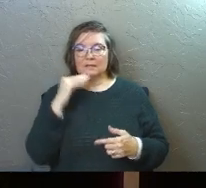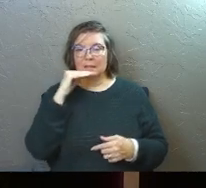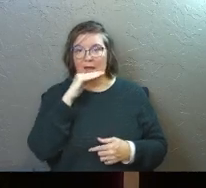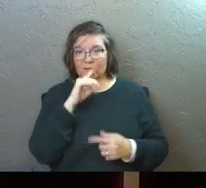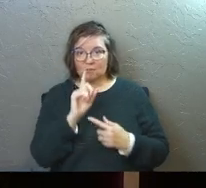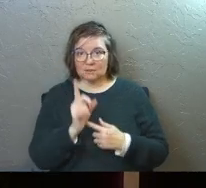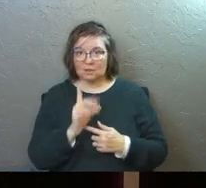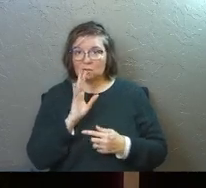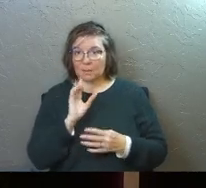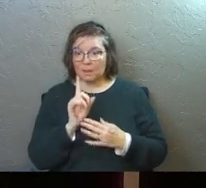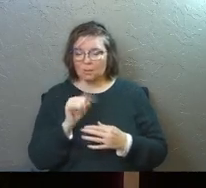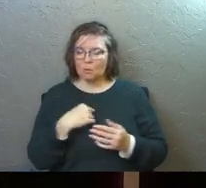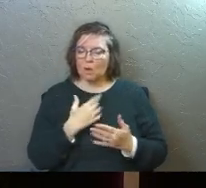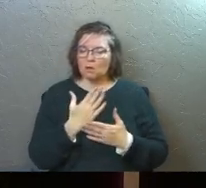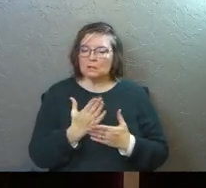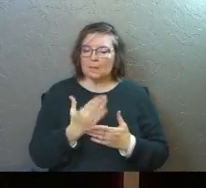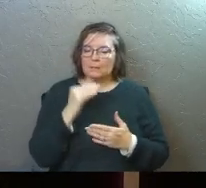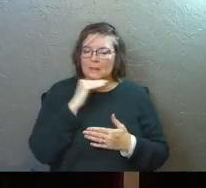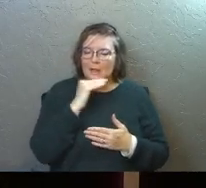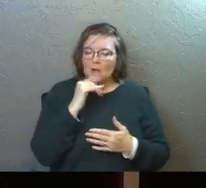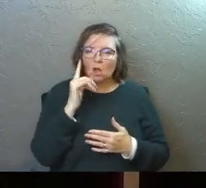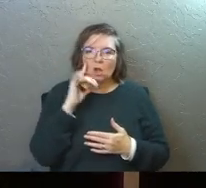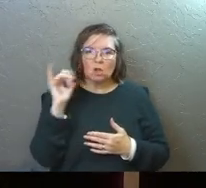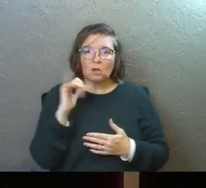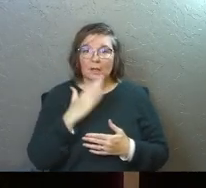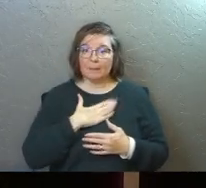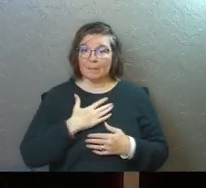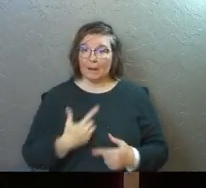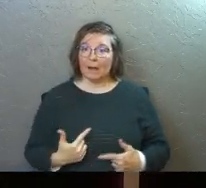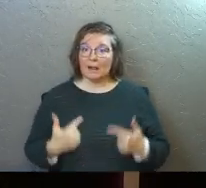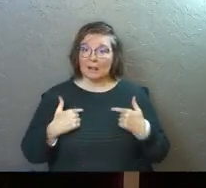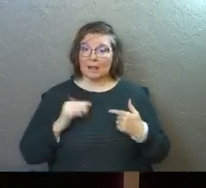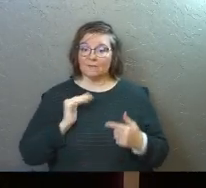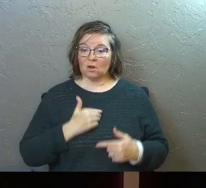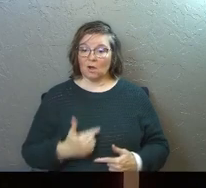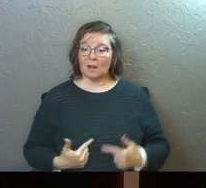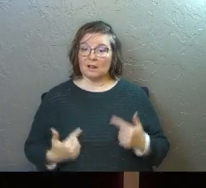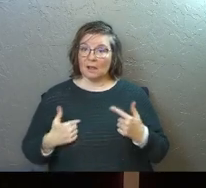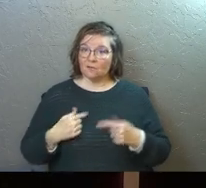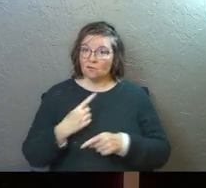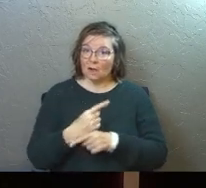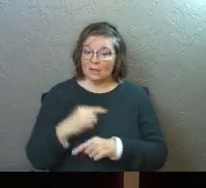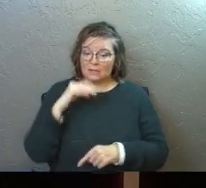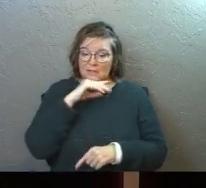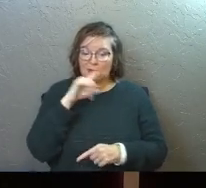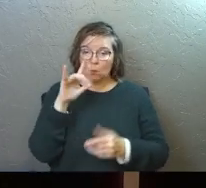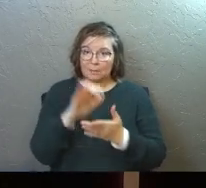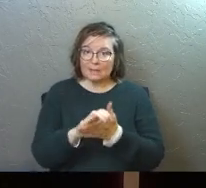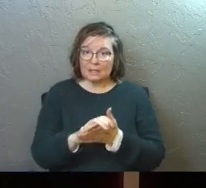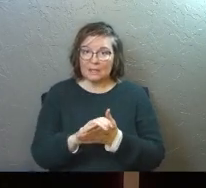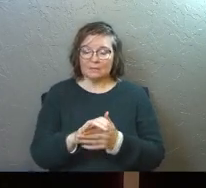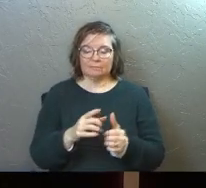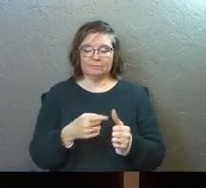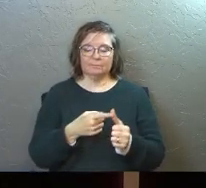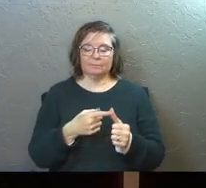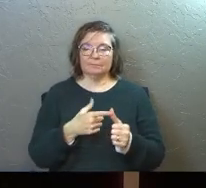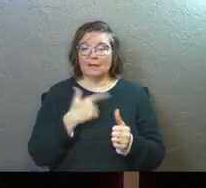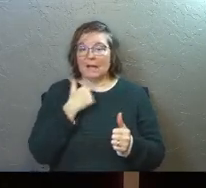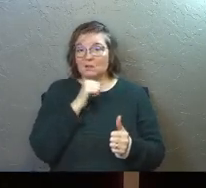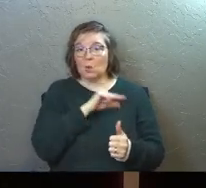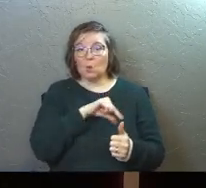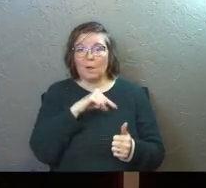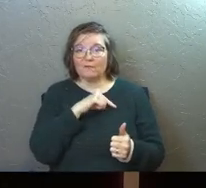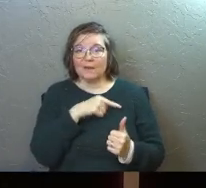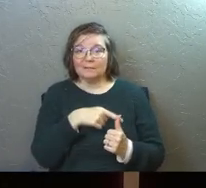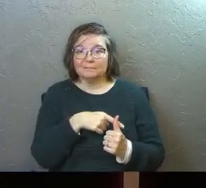for a second. Let's talk about them. What are some of these lies? What do they look like in my life and in our lives, right? The lies that we believe. Number one, I don't